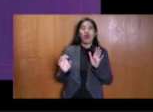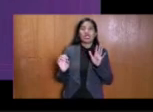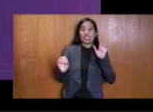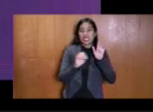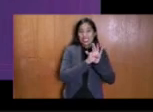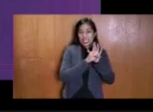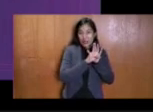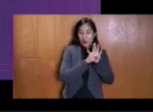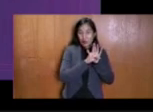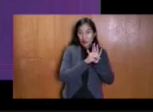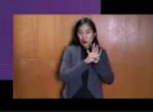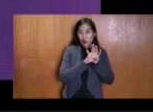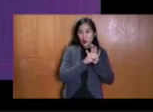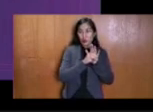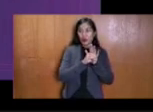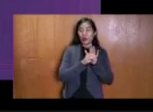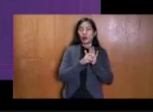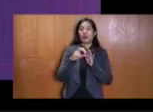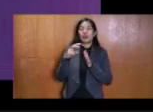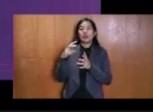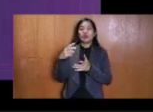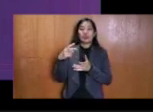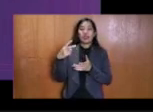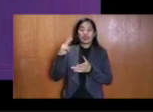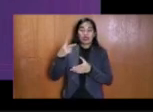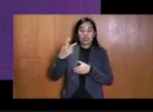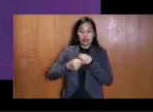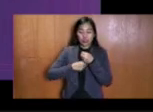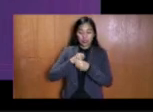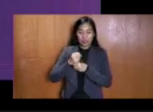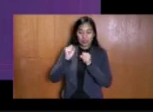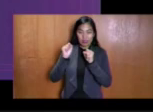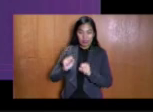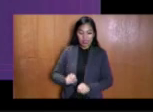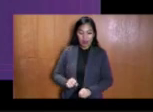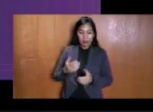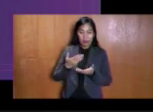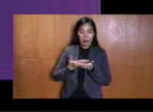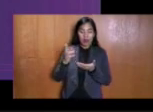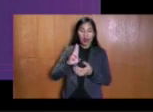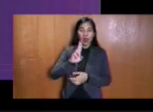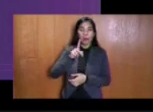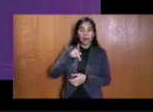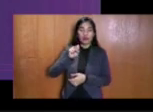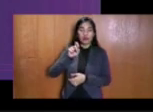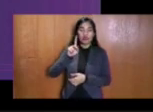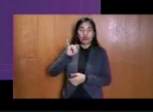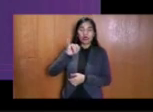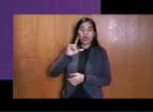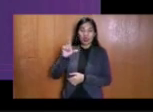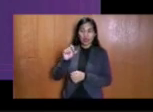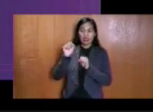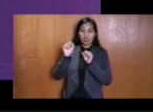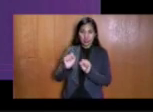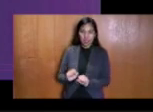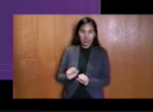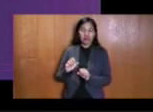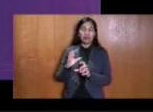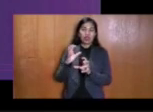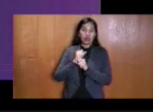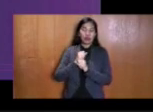that in year two, maybe you can start procuring at scale and you can create greater efficiency. And that is going to be